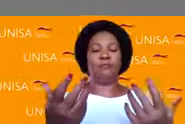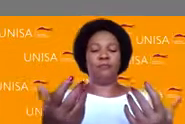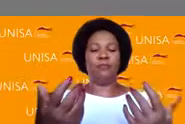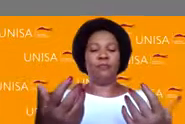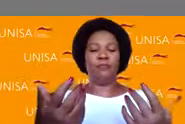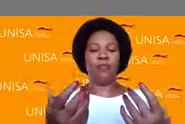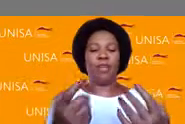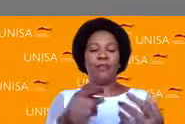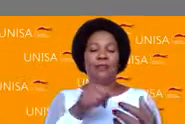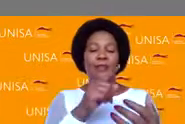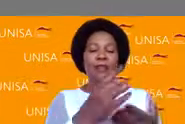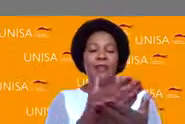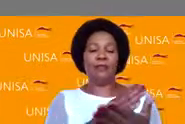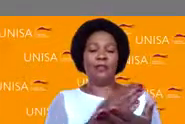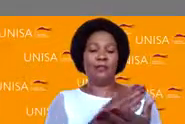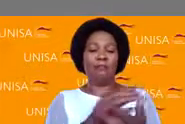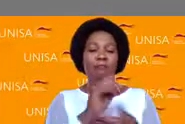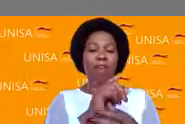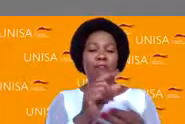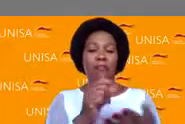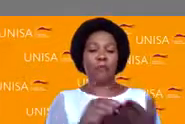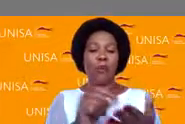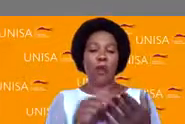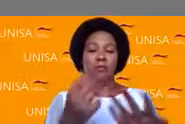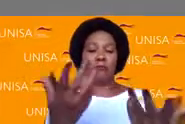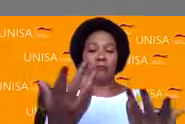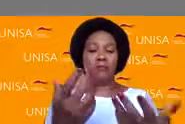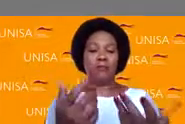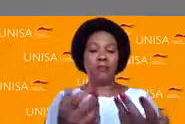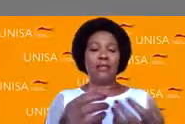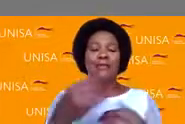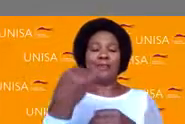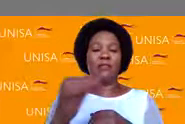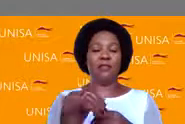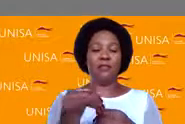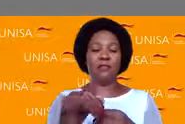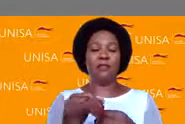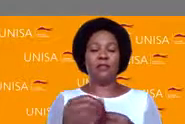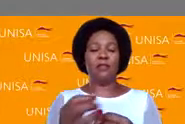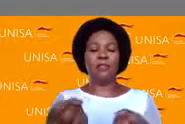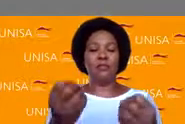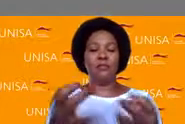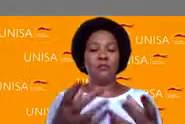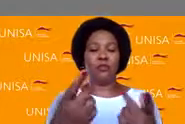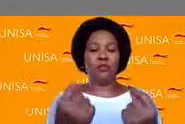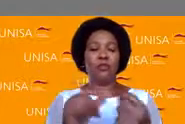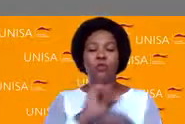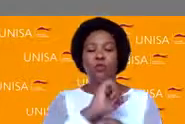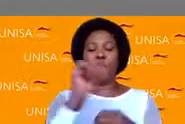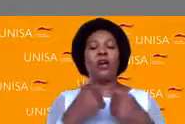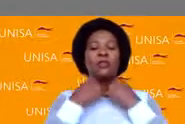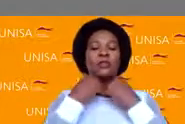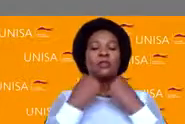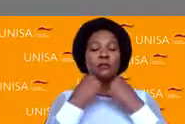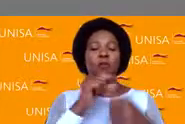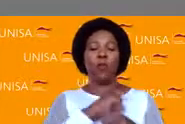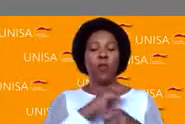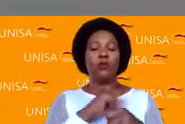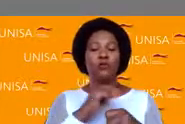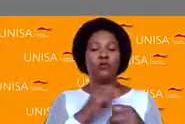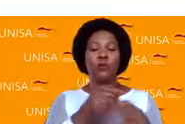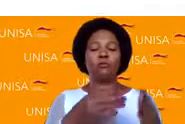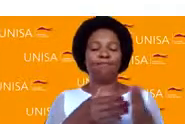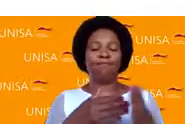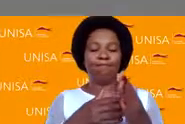that sections aren't marked afterwards, but it still will give you, when you actually do your assignment, that you don't get stuck along the way.